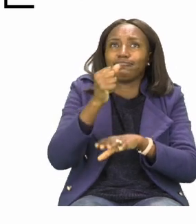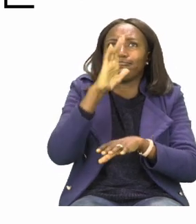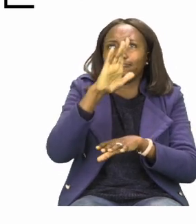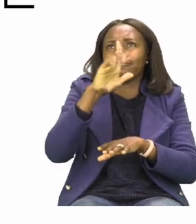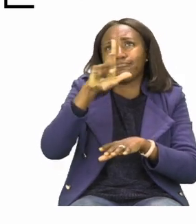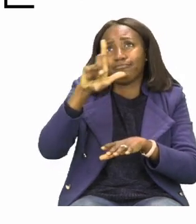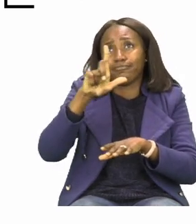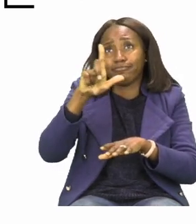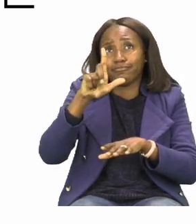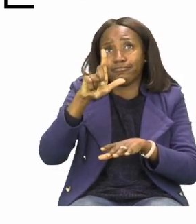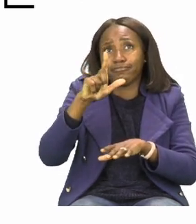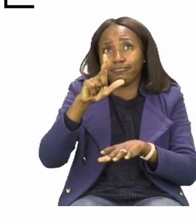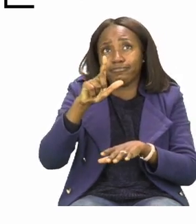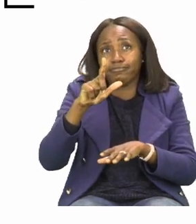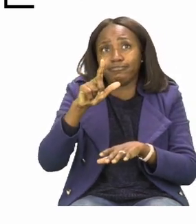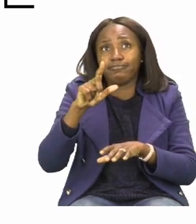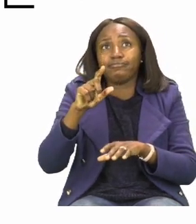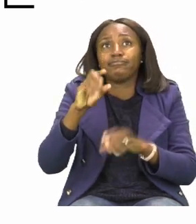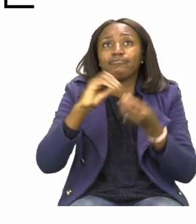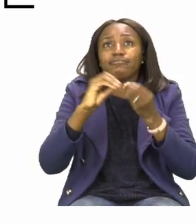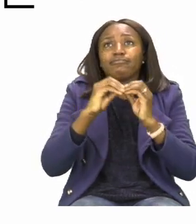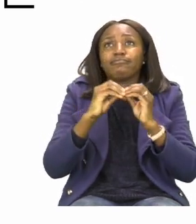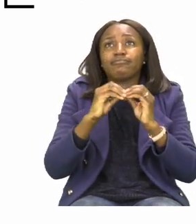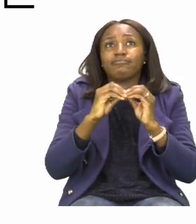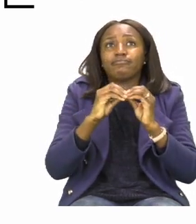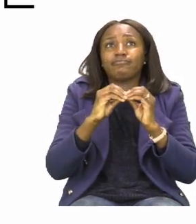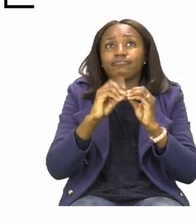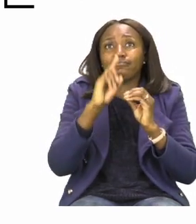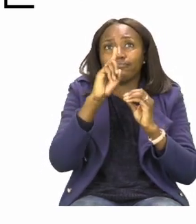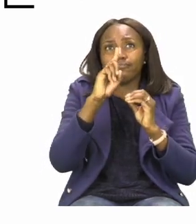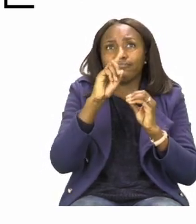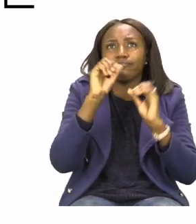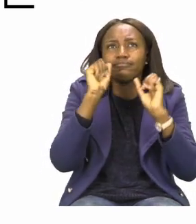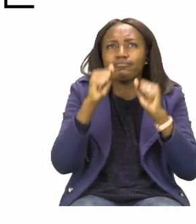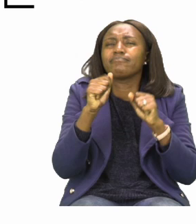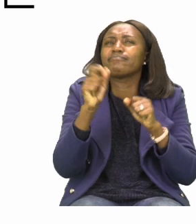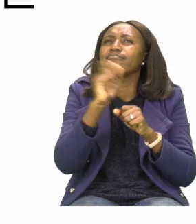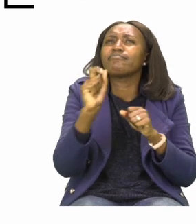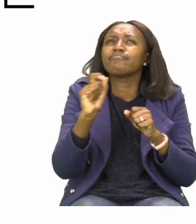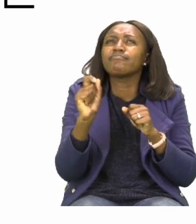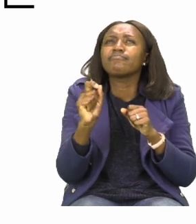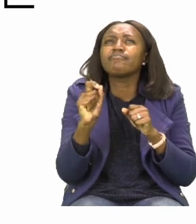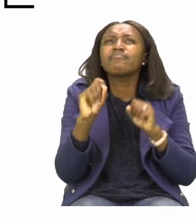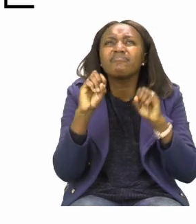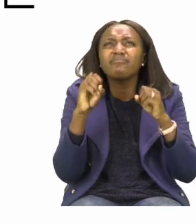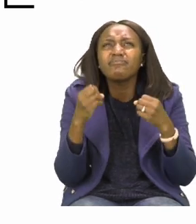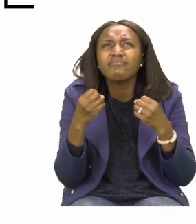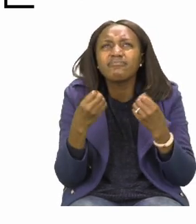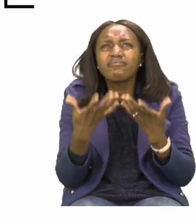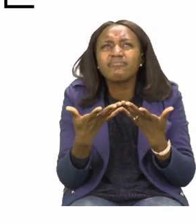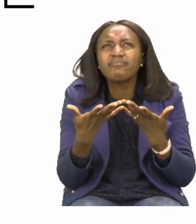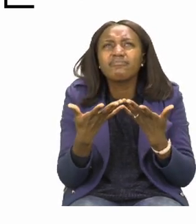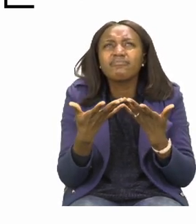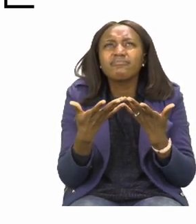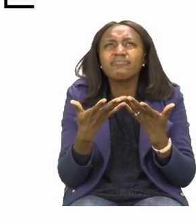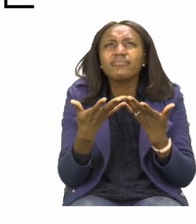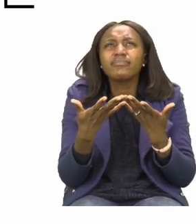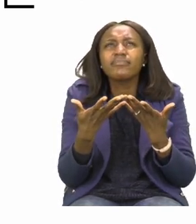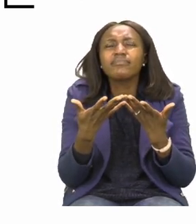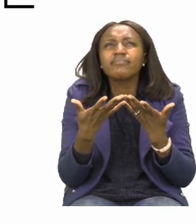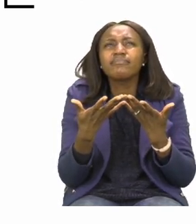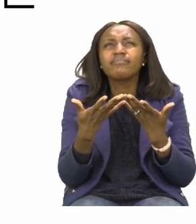the first question, it's going to be our job to write down how much or